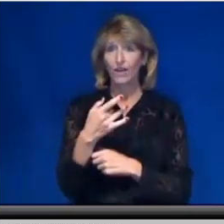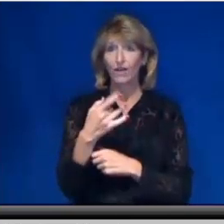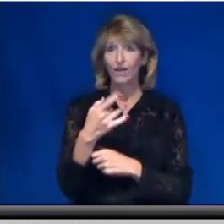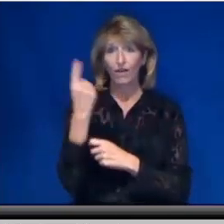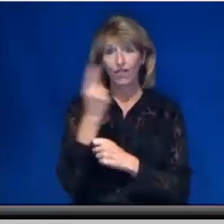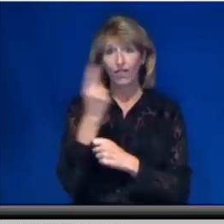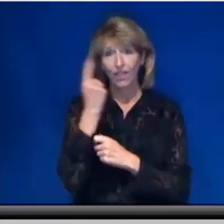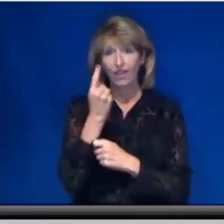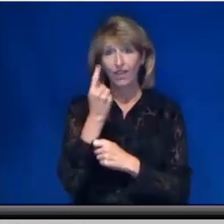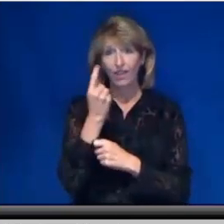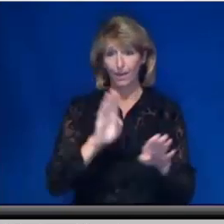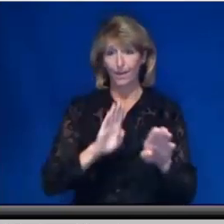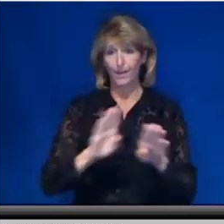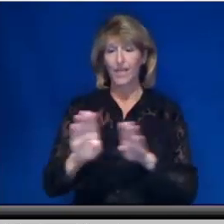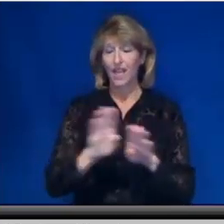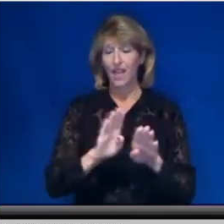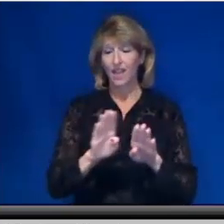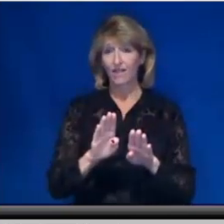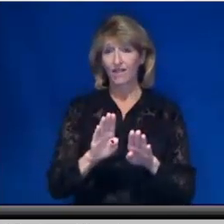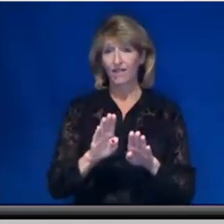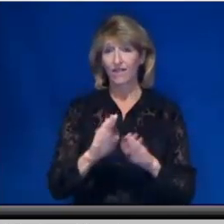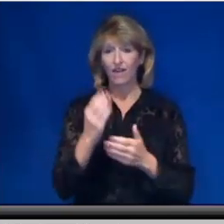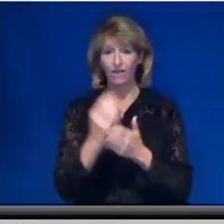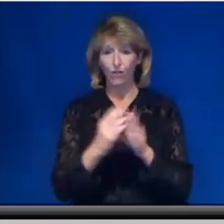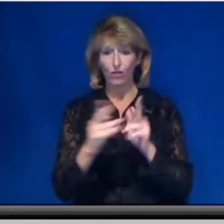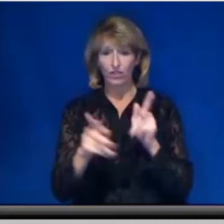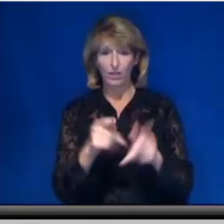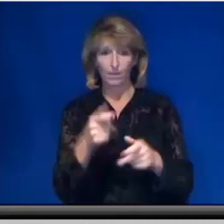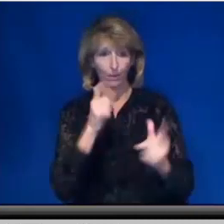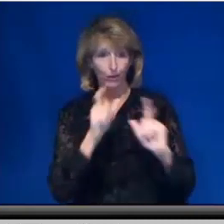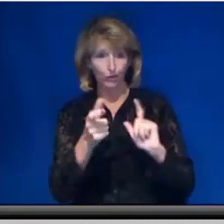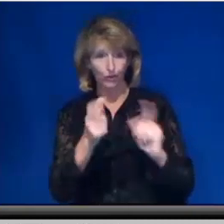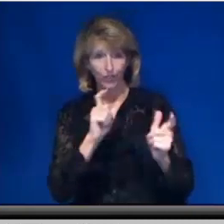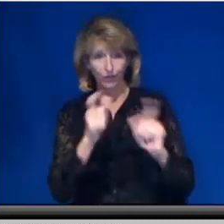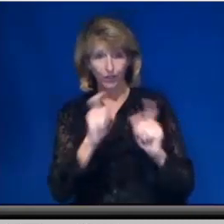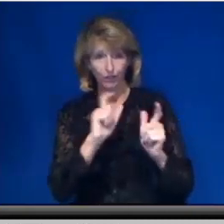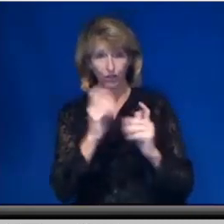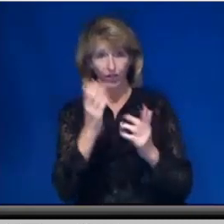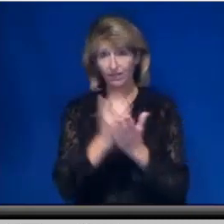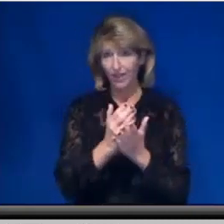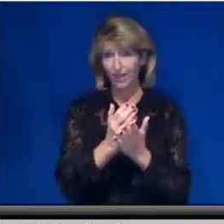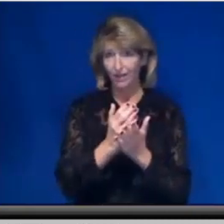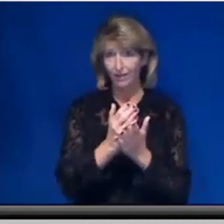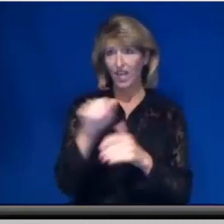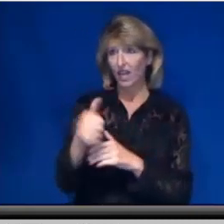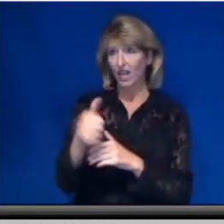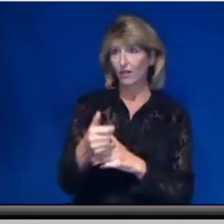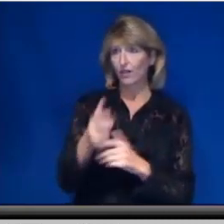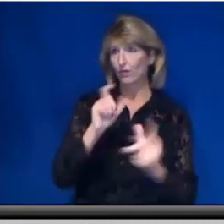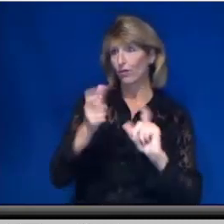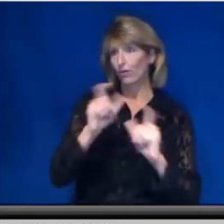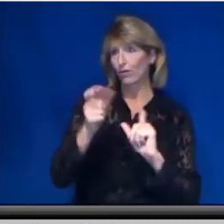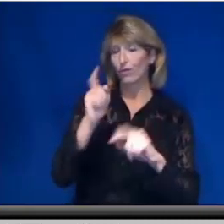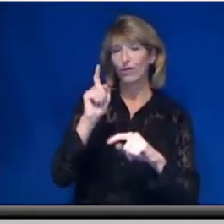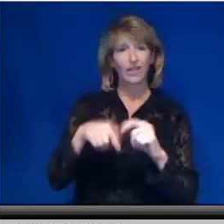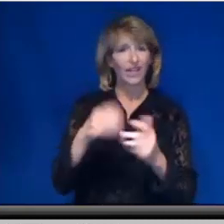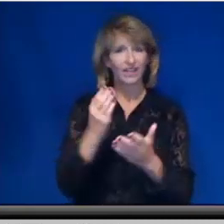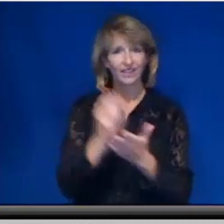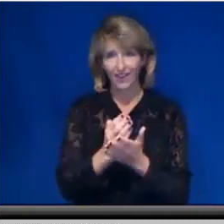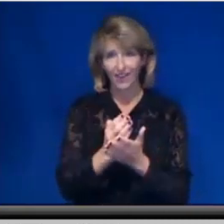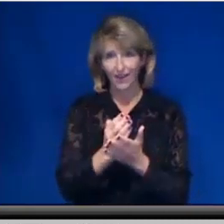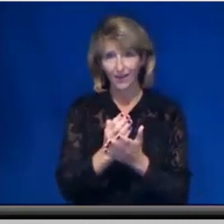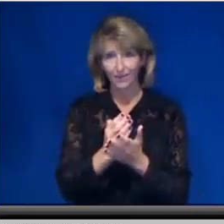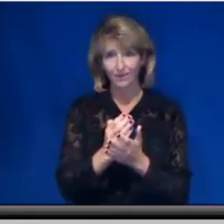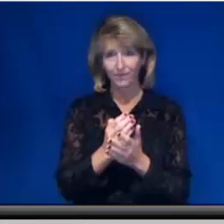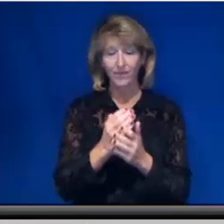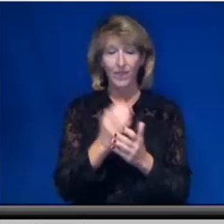And when a person uses drugs or alcohol, it can change the way they feel, think, and behave. Some people might be able to drink